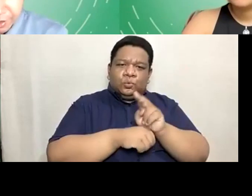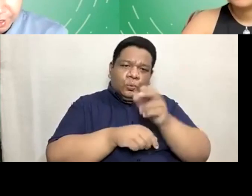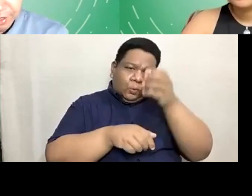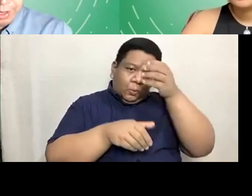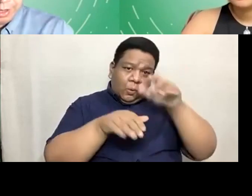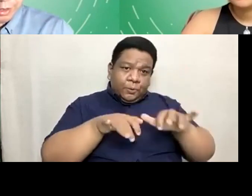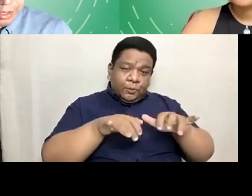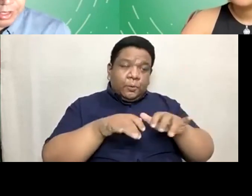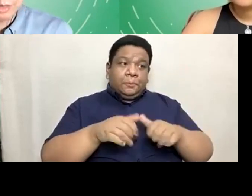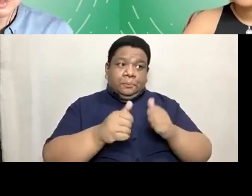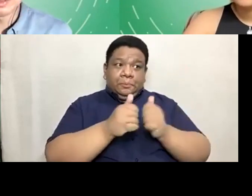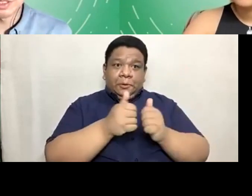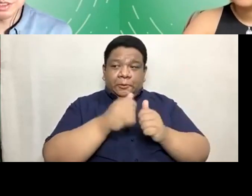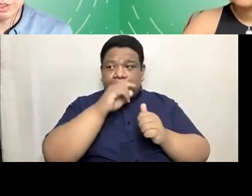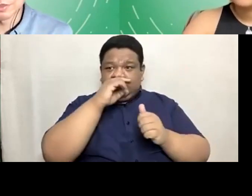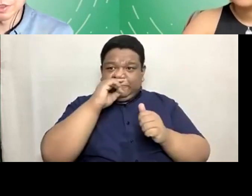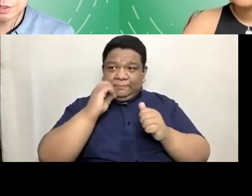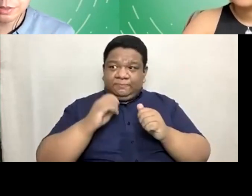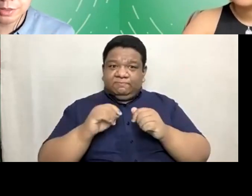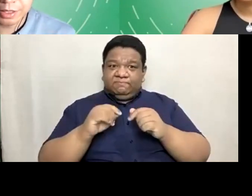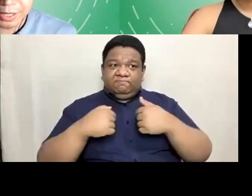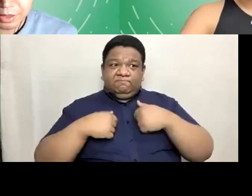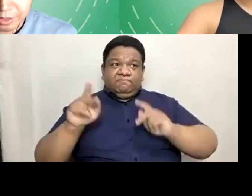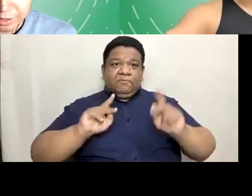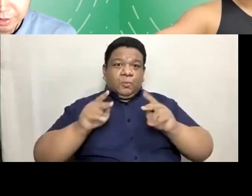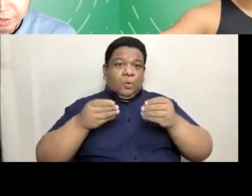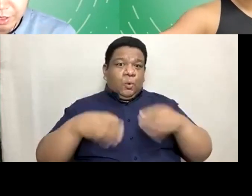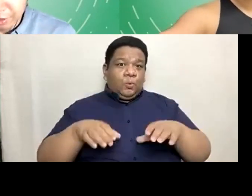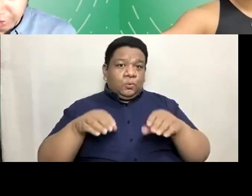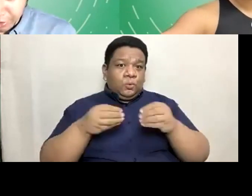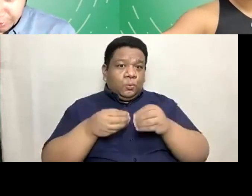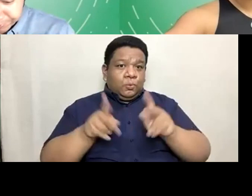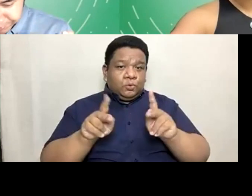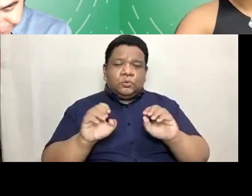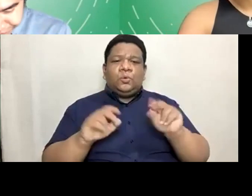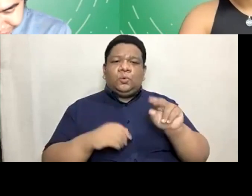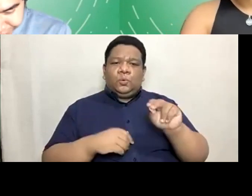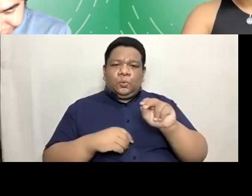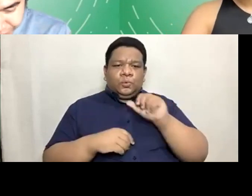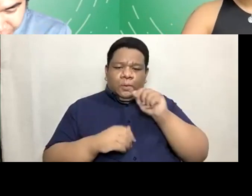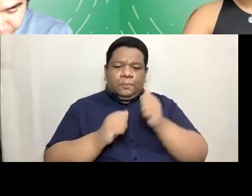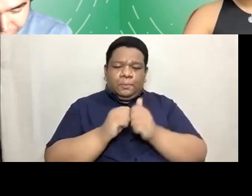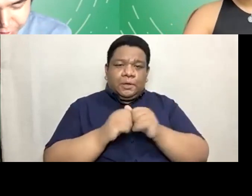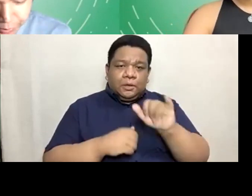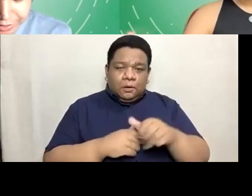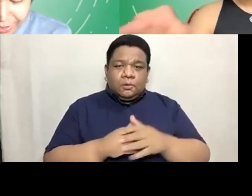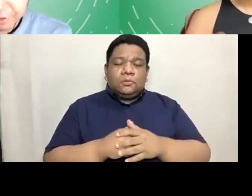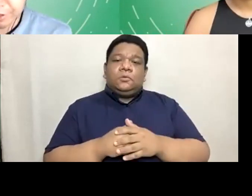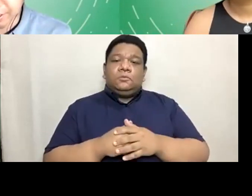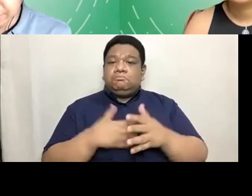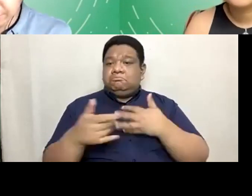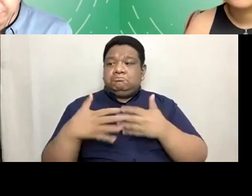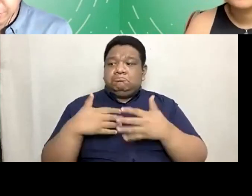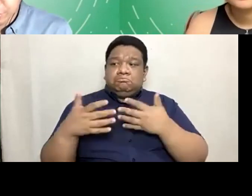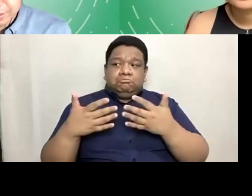doesn't say that there isn't opportunities for humans out there. Um, Whether we like it or